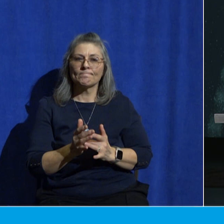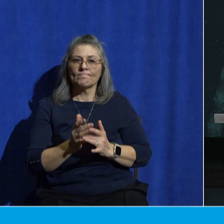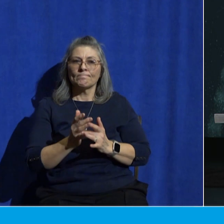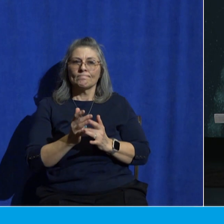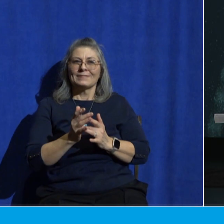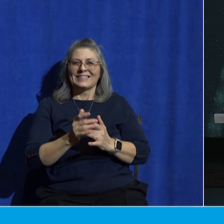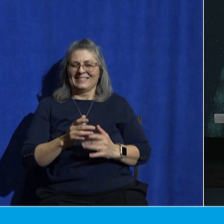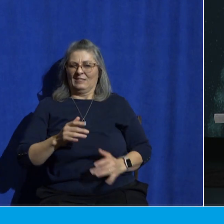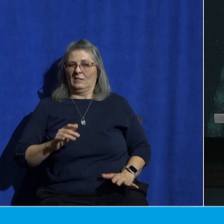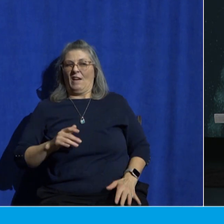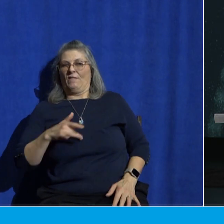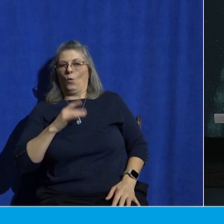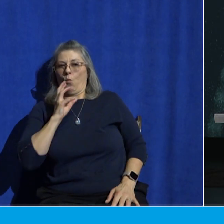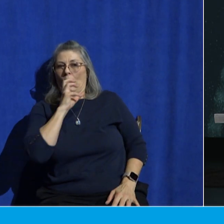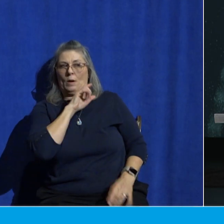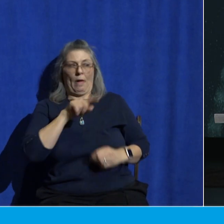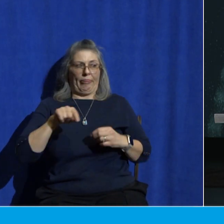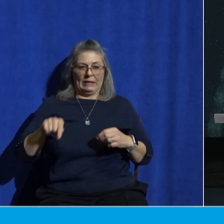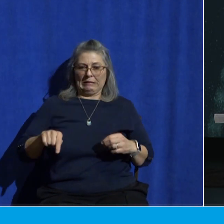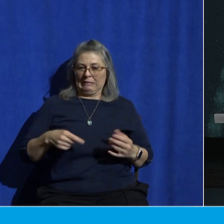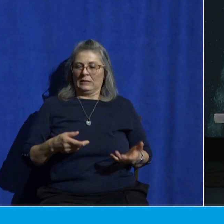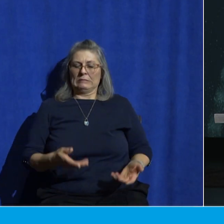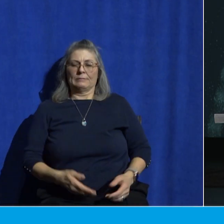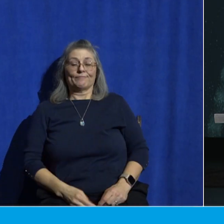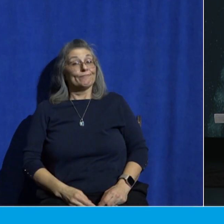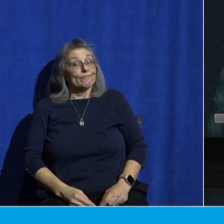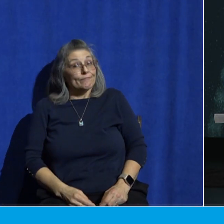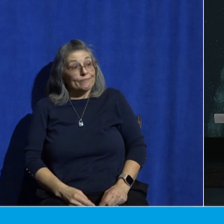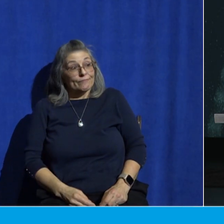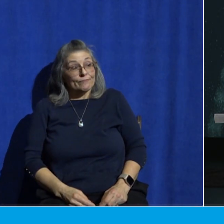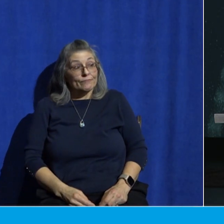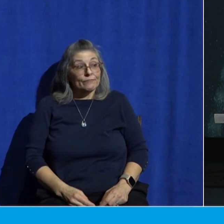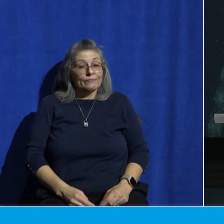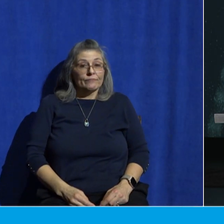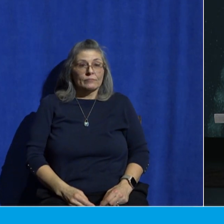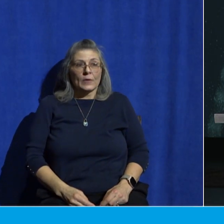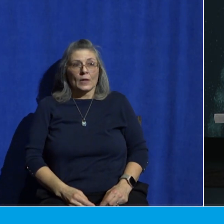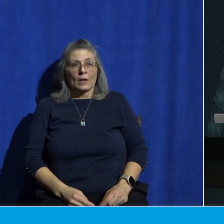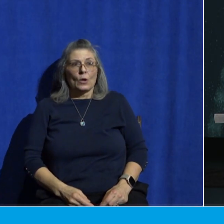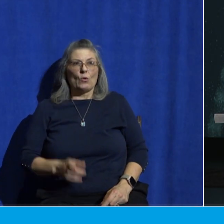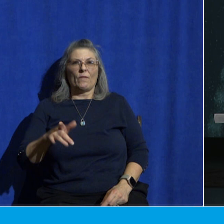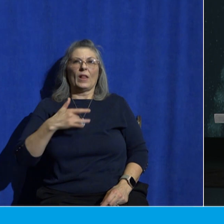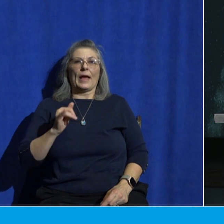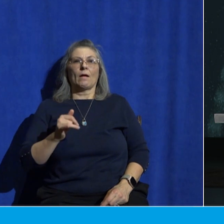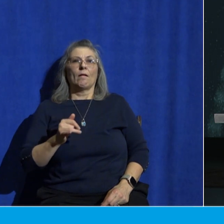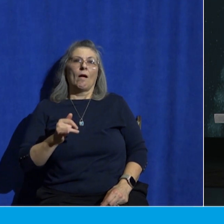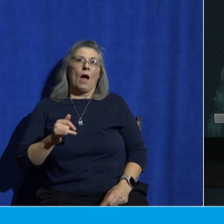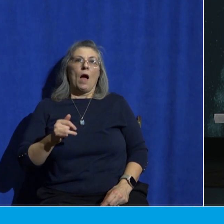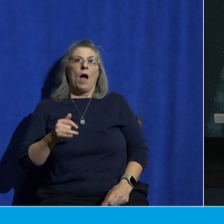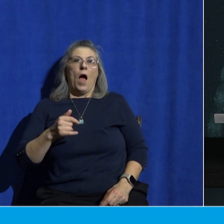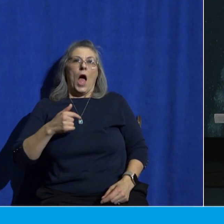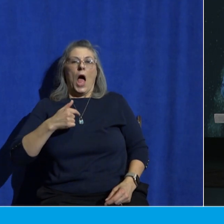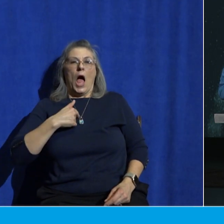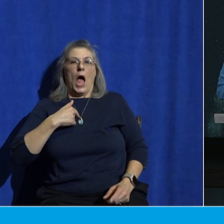I don't know, weirded out by, like, are we, like targeting you? Or, like, what is this about?